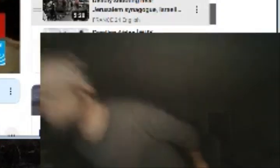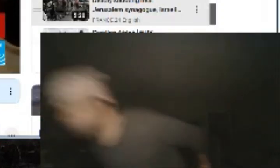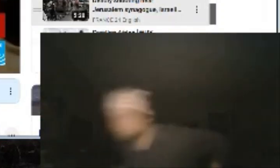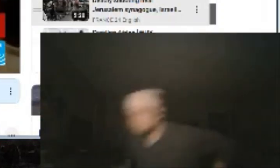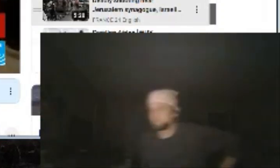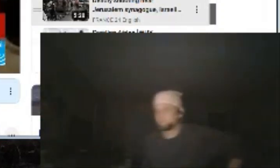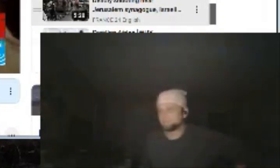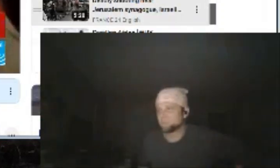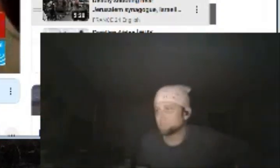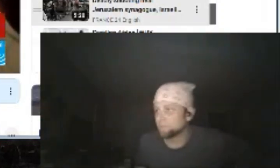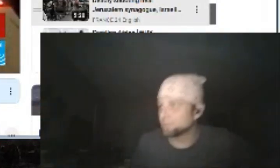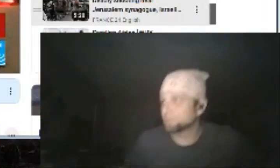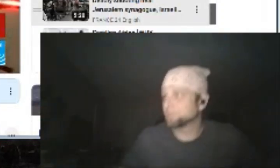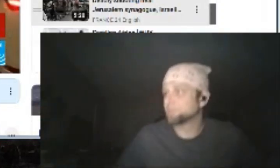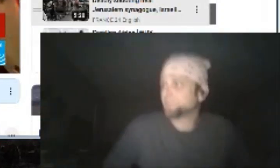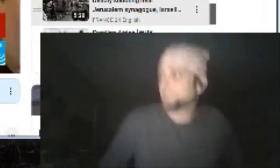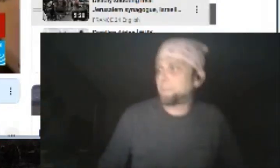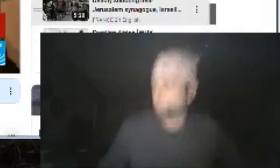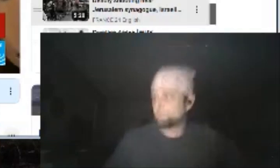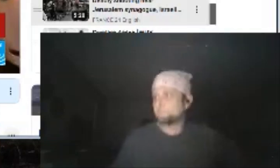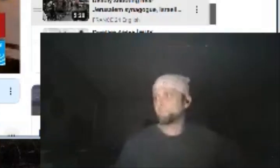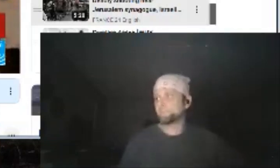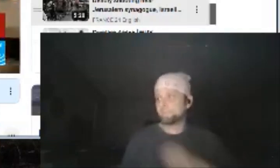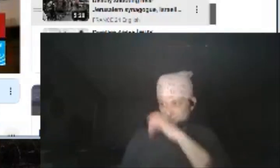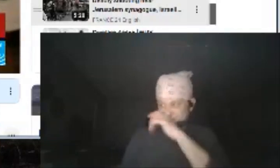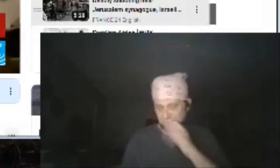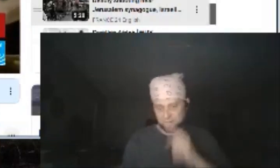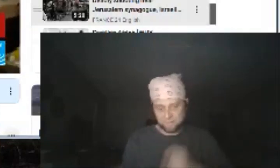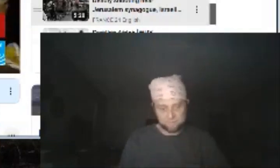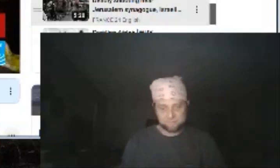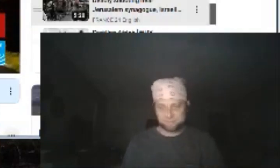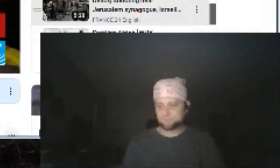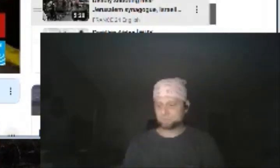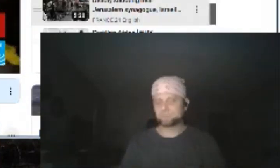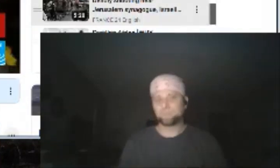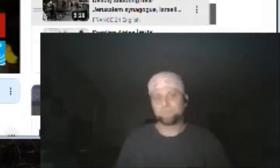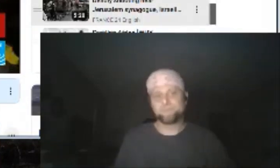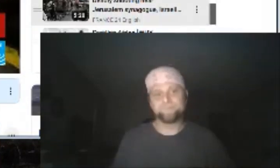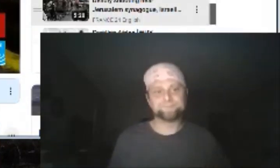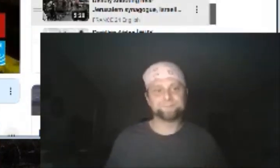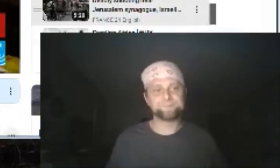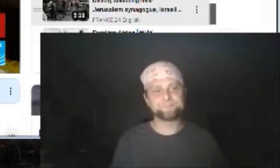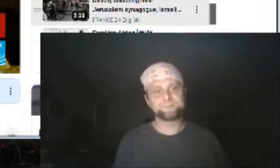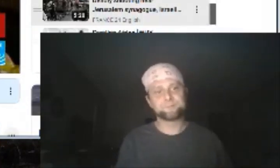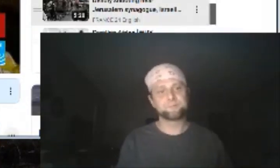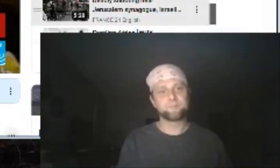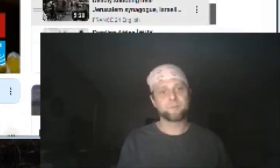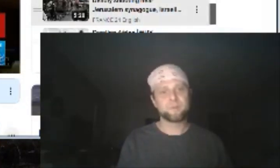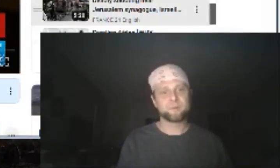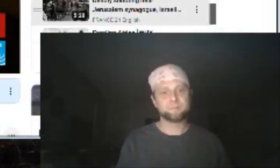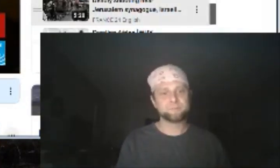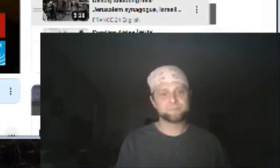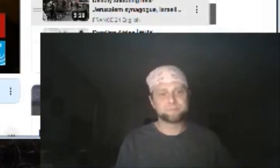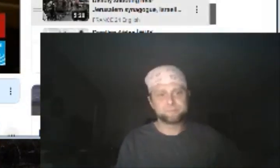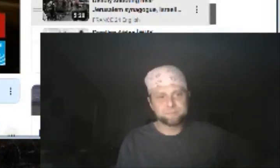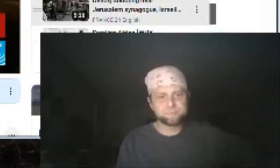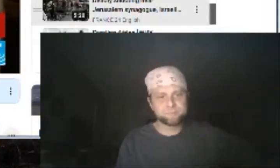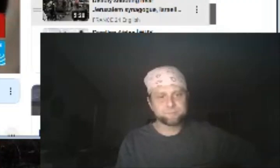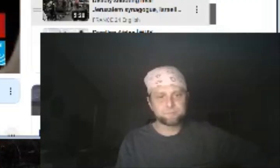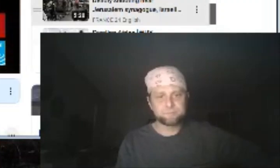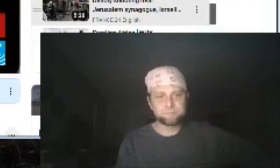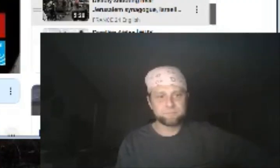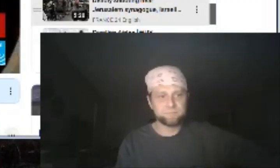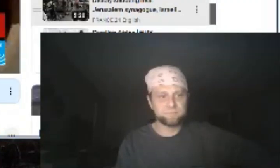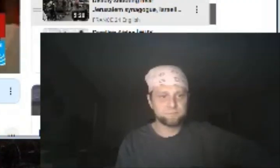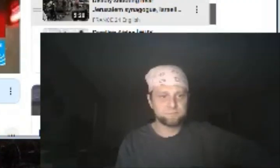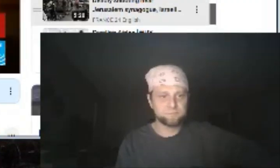those cities, trying to target and stop, they say, attacks before they might happen. At the same time, of course, we have the most